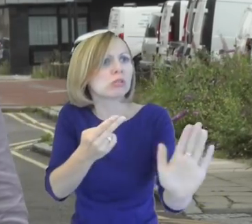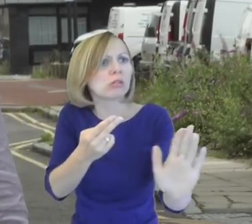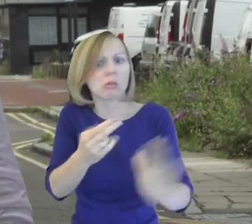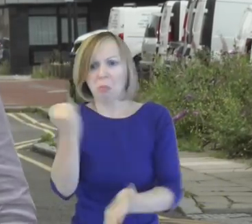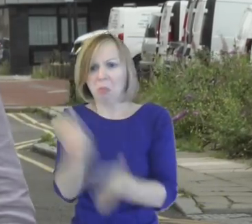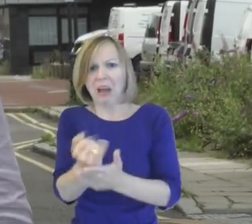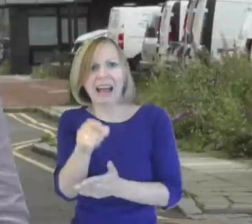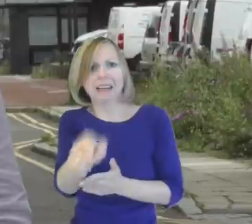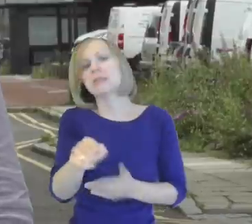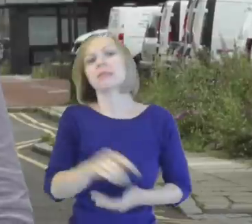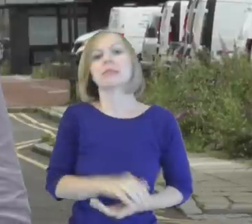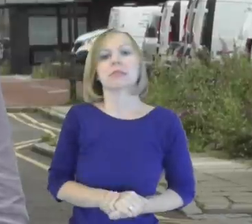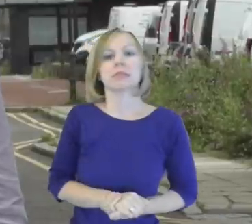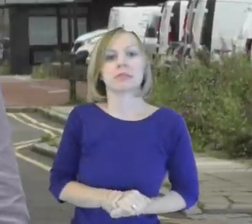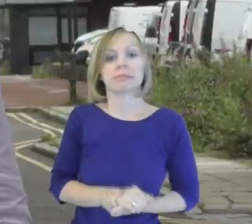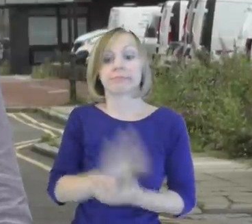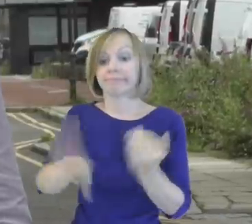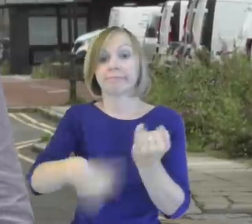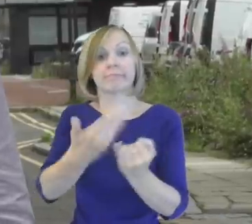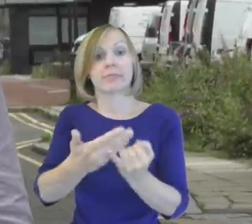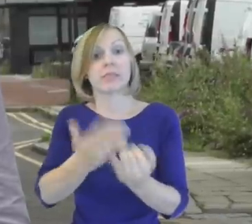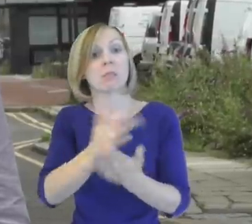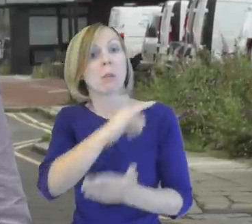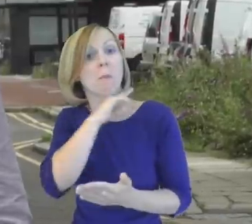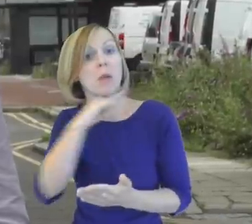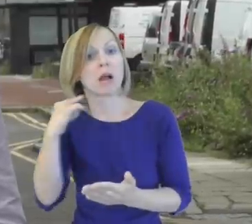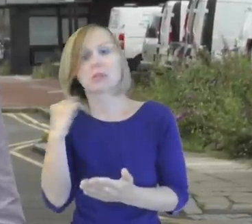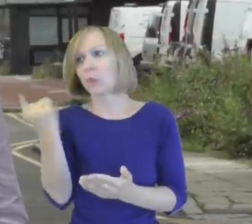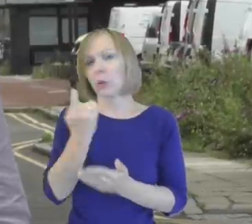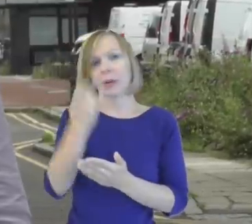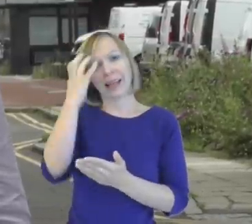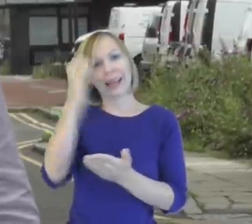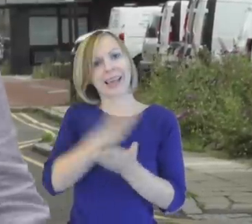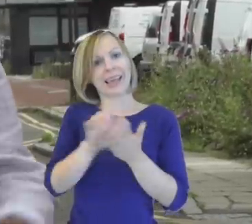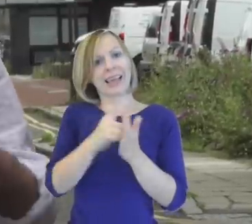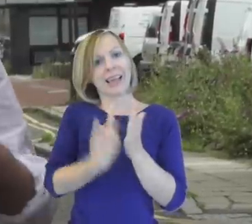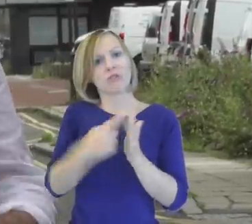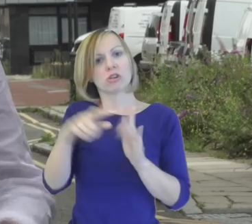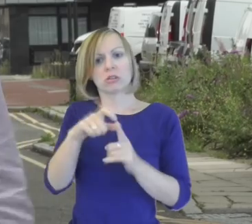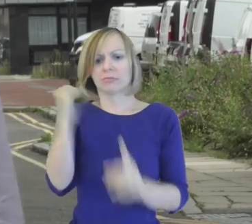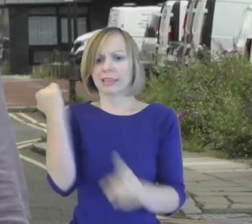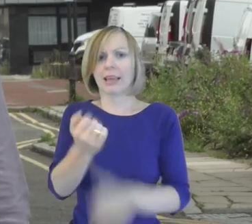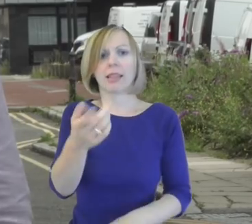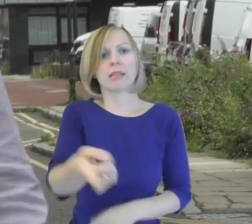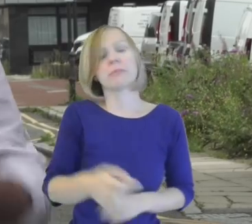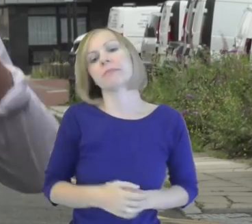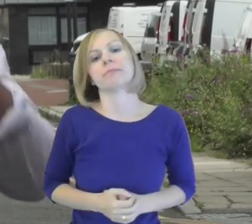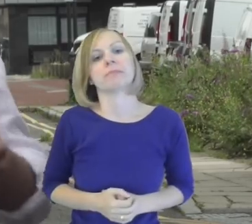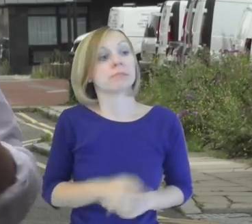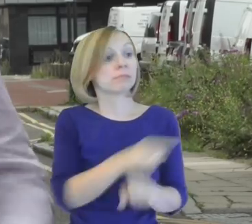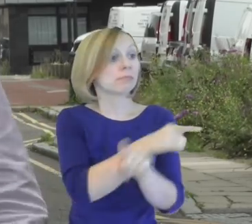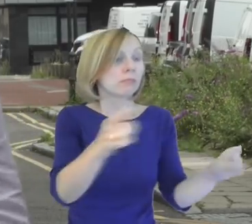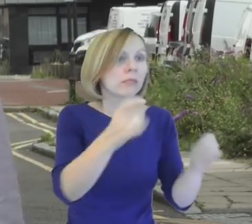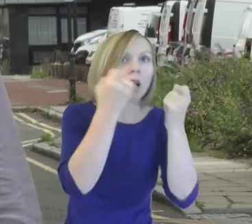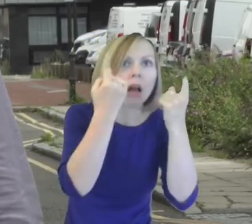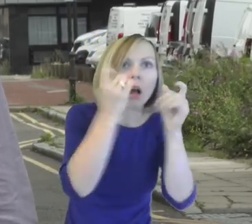to the extent that in the end, he is murdered, killed by King Herod. People didn't open their eyes. People didn't open